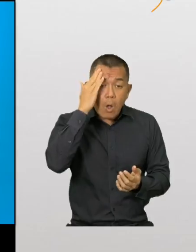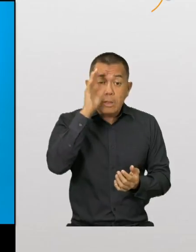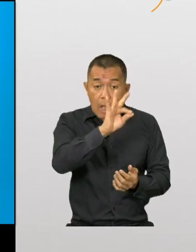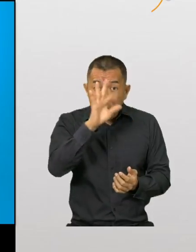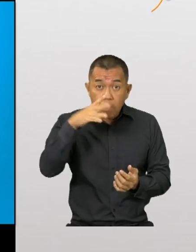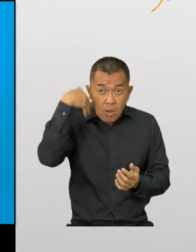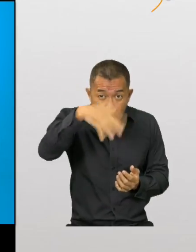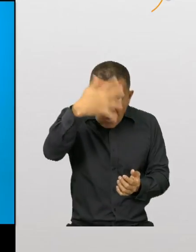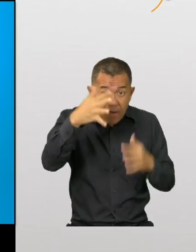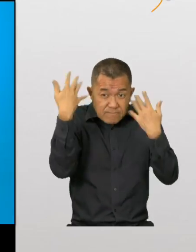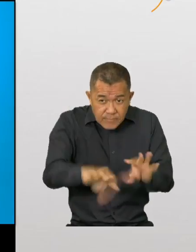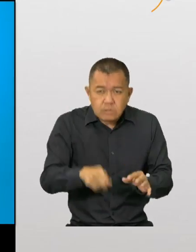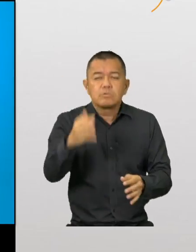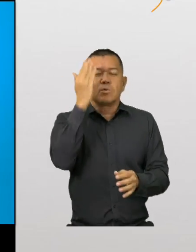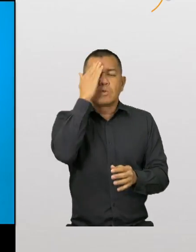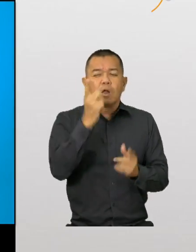HDB.